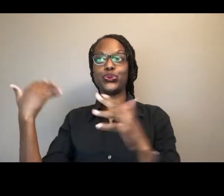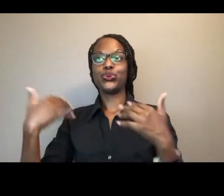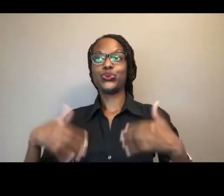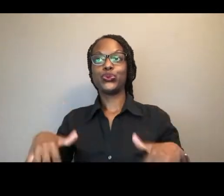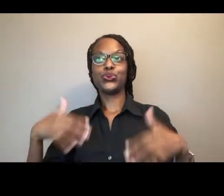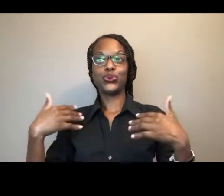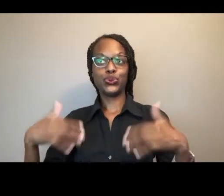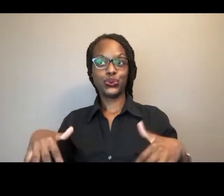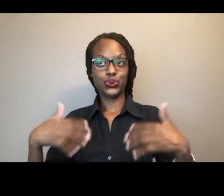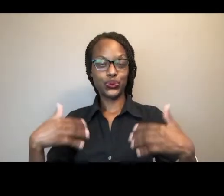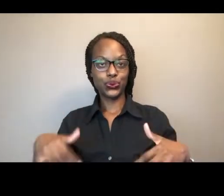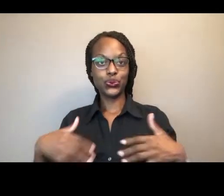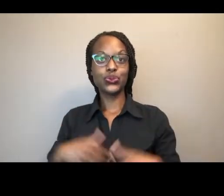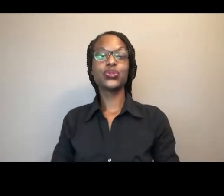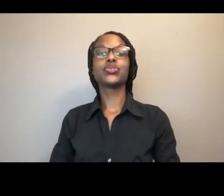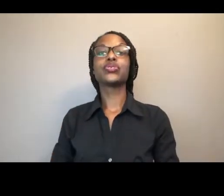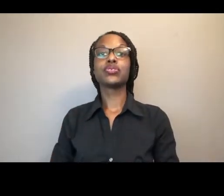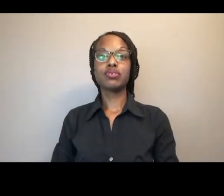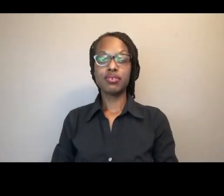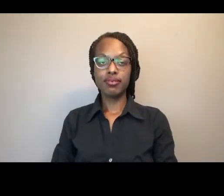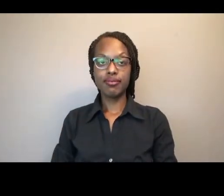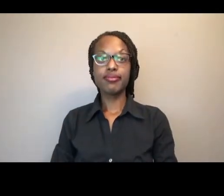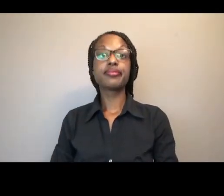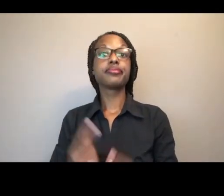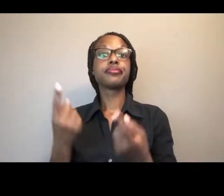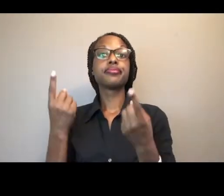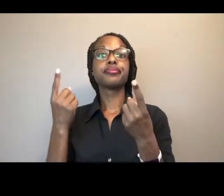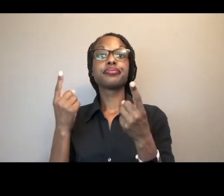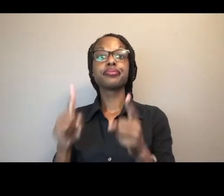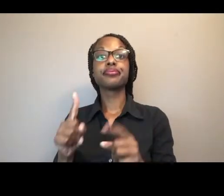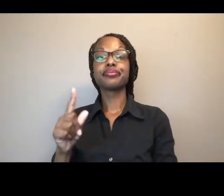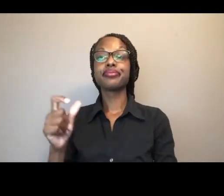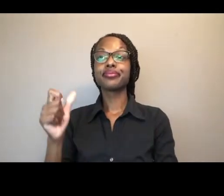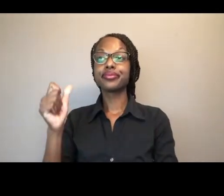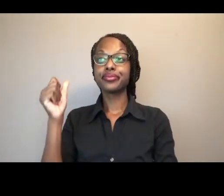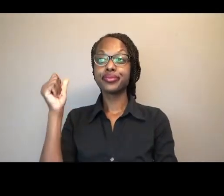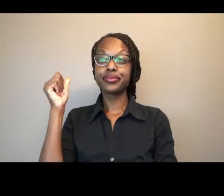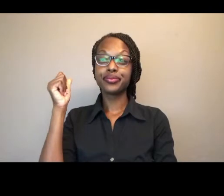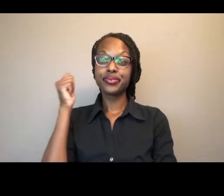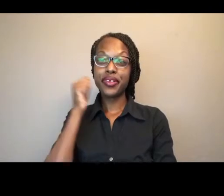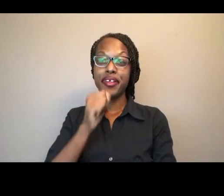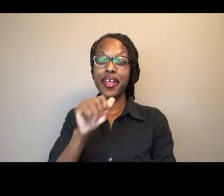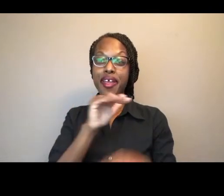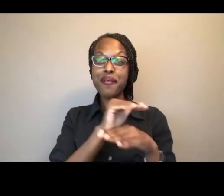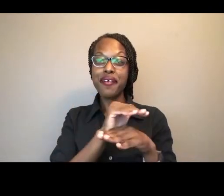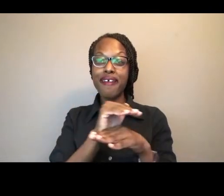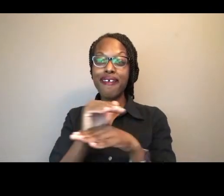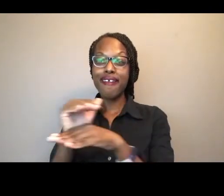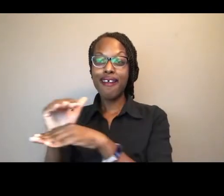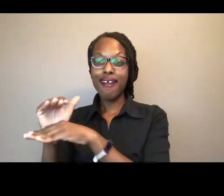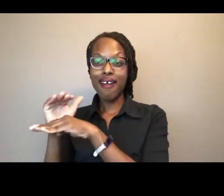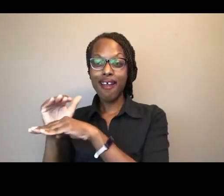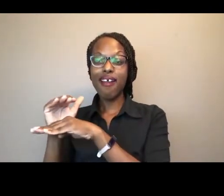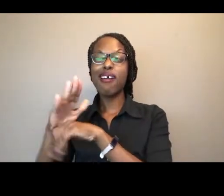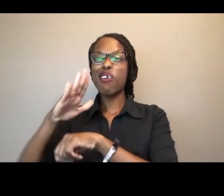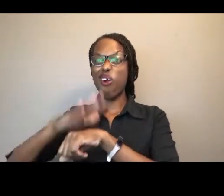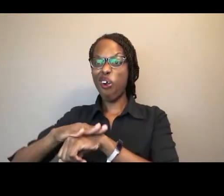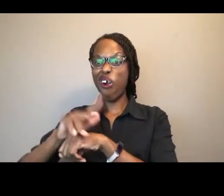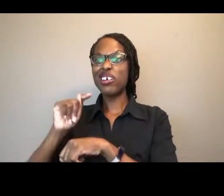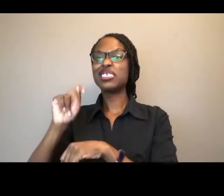Because we were on TV night after night after night after